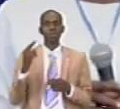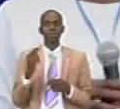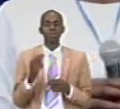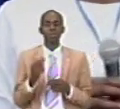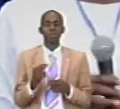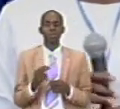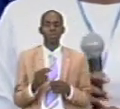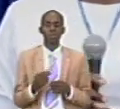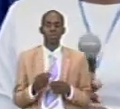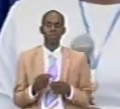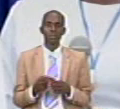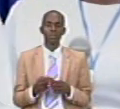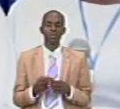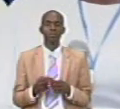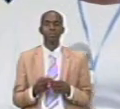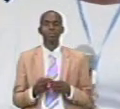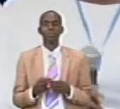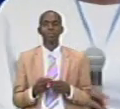name